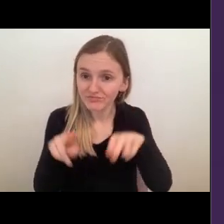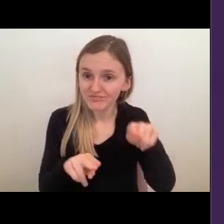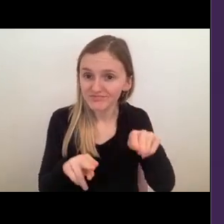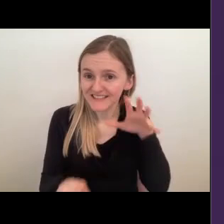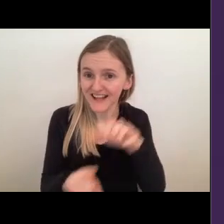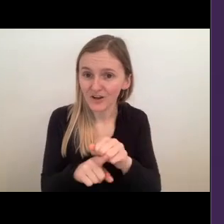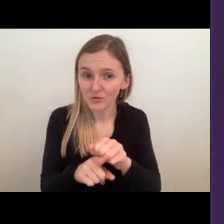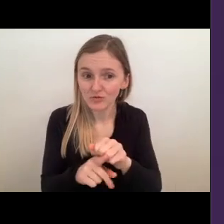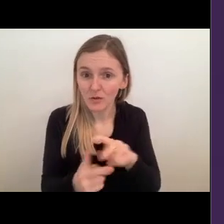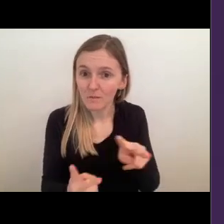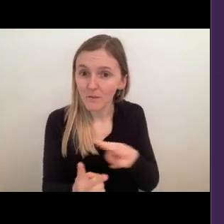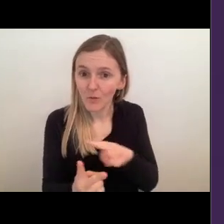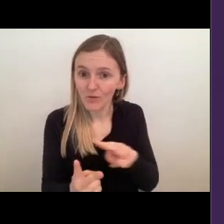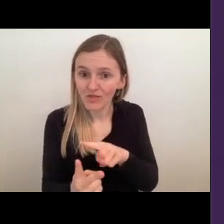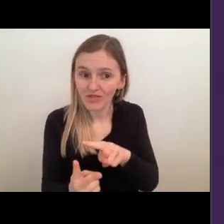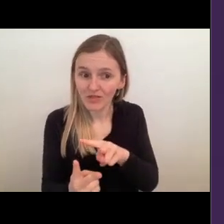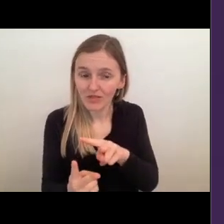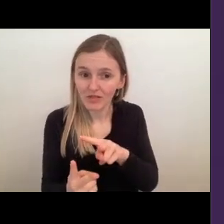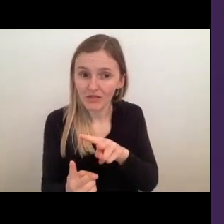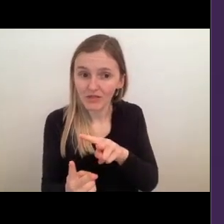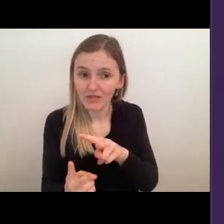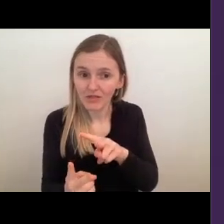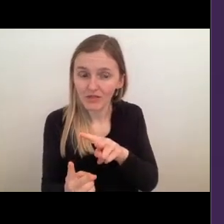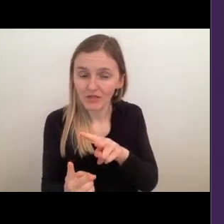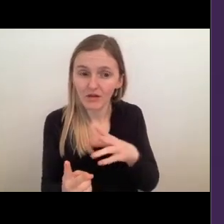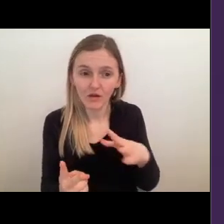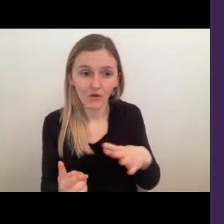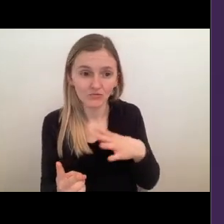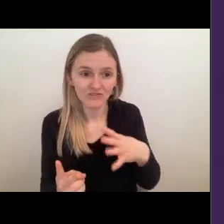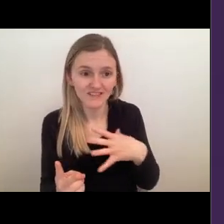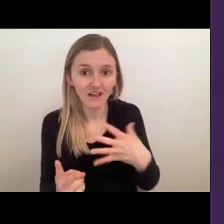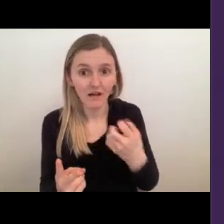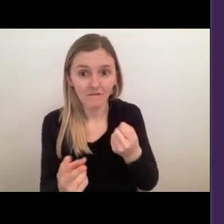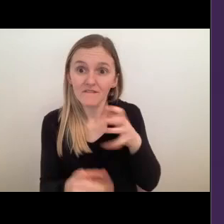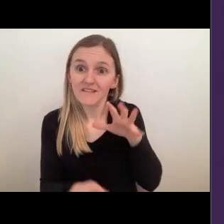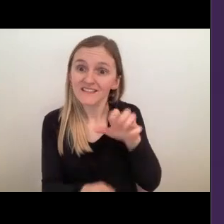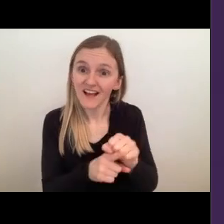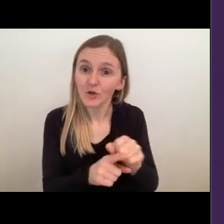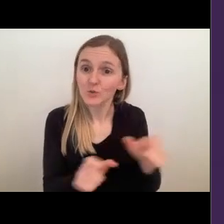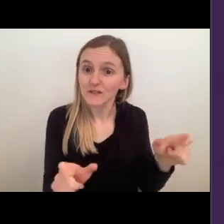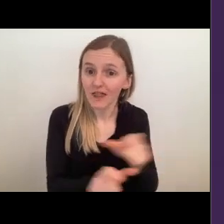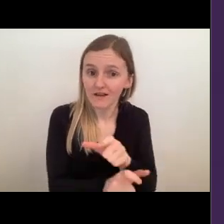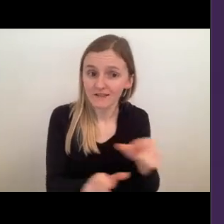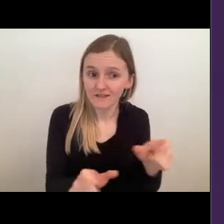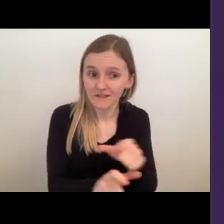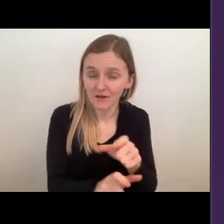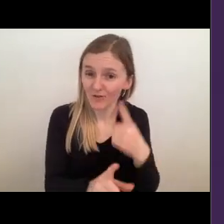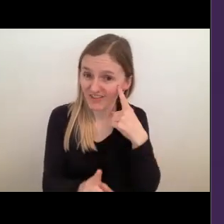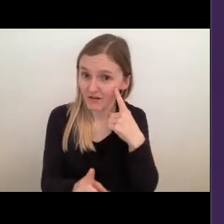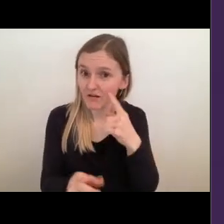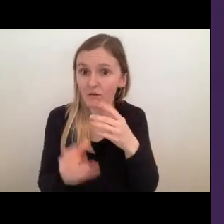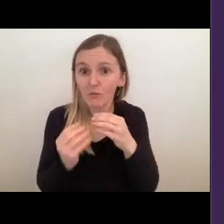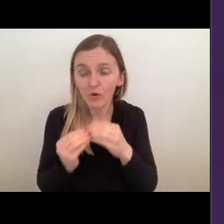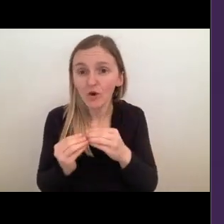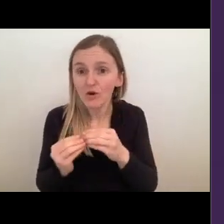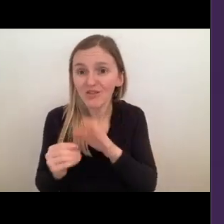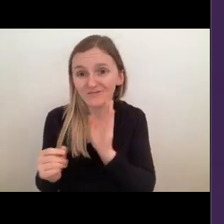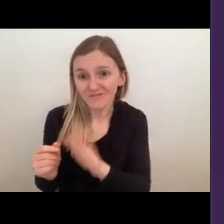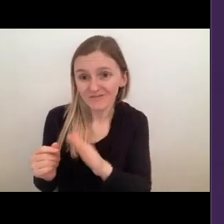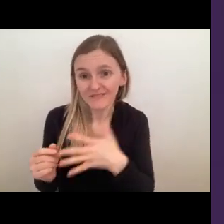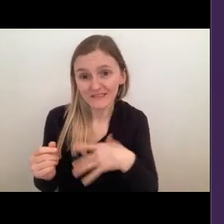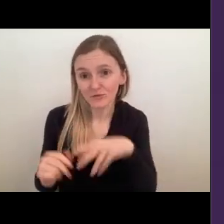the child's already diagnosed with dyslexia, to enable the child to gain the right support in the senior school?